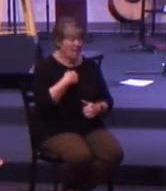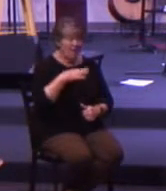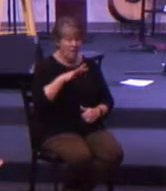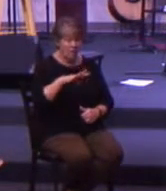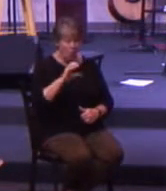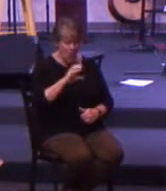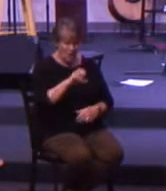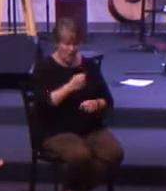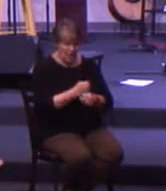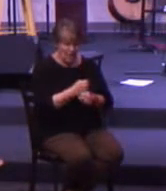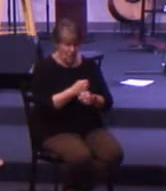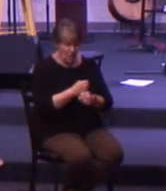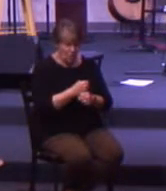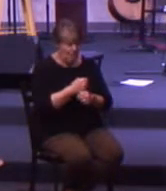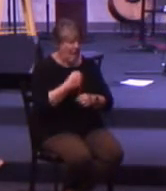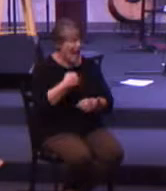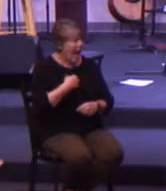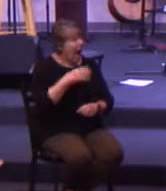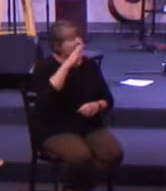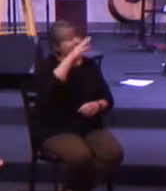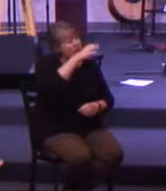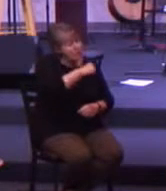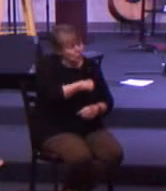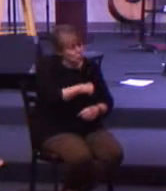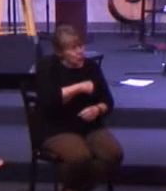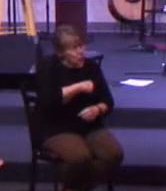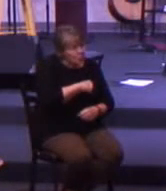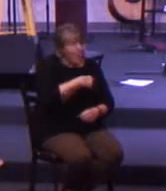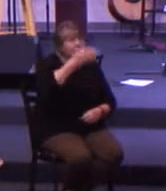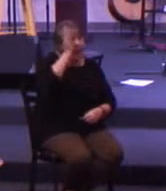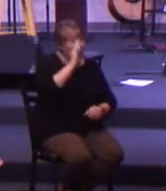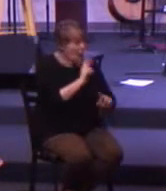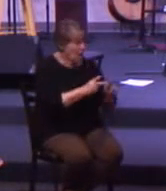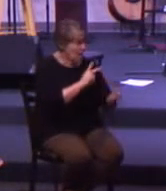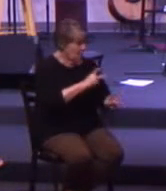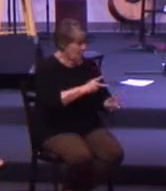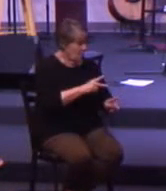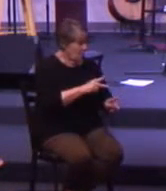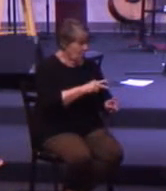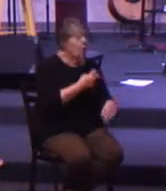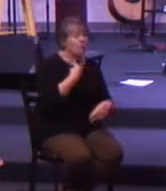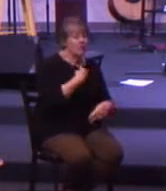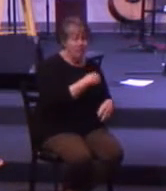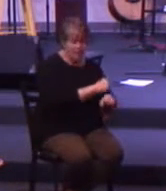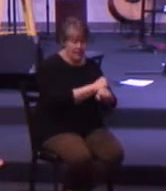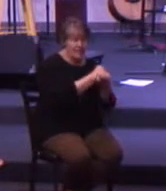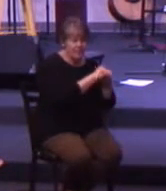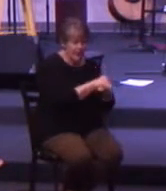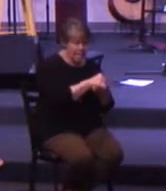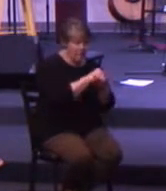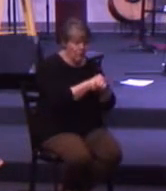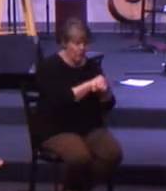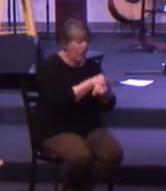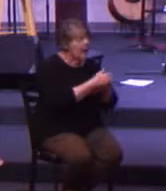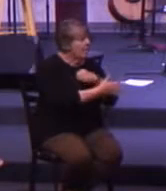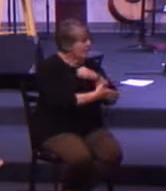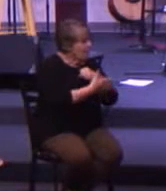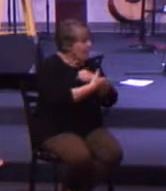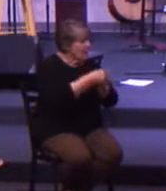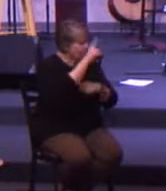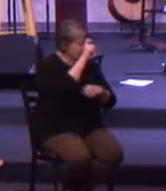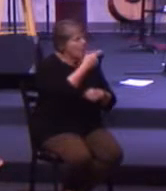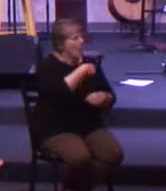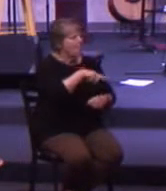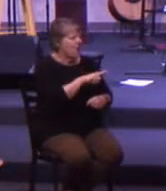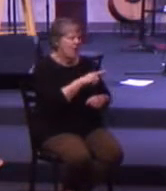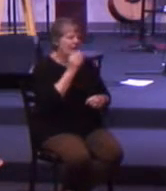I assumed that God's people were stuck in slavery in Egypt, and that whole time, they know their own story. They're